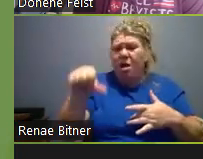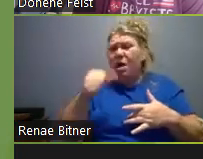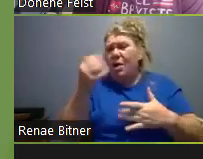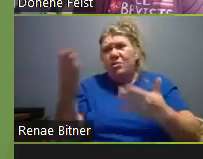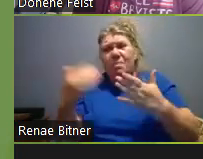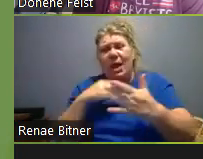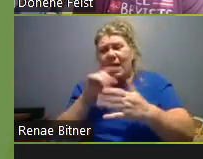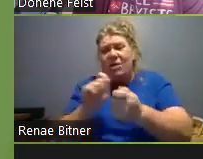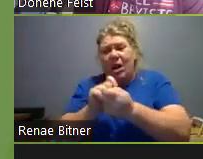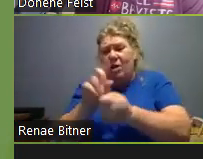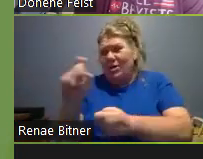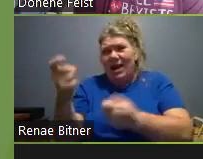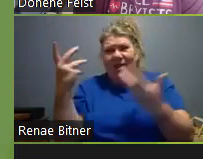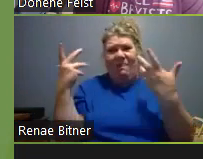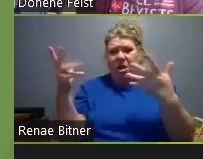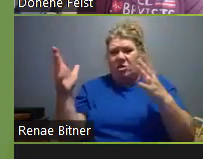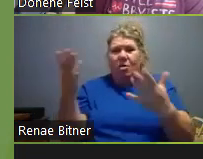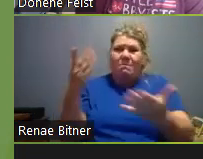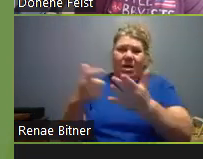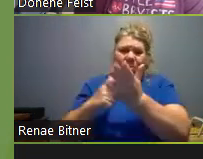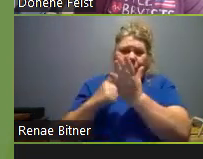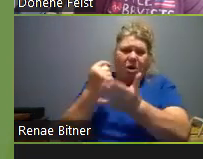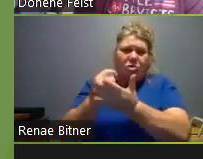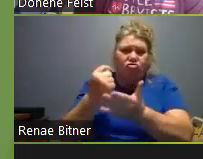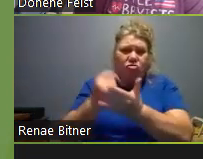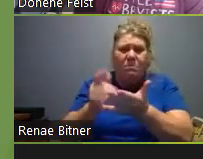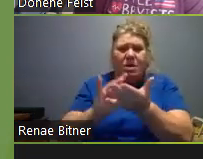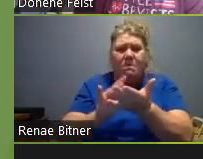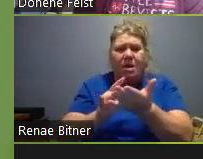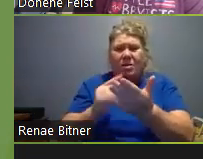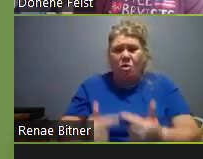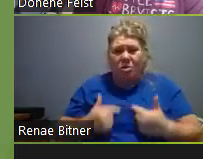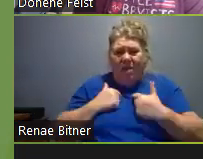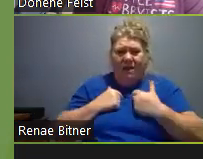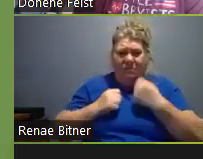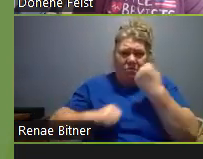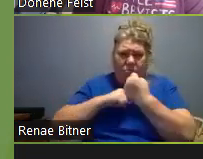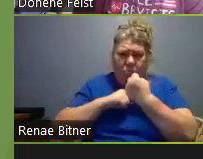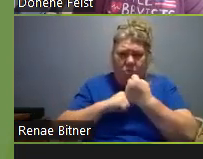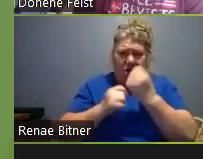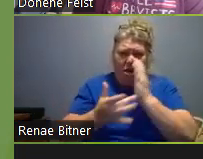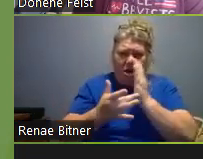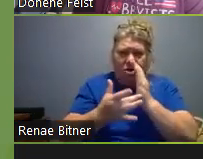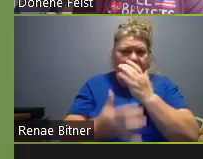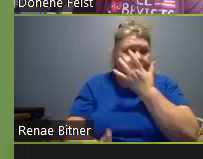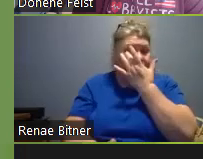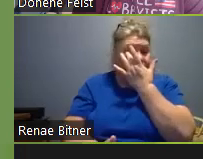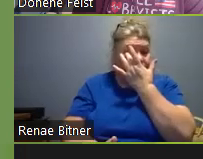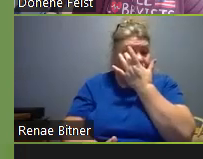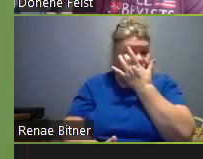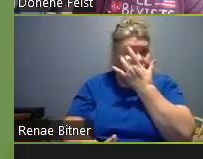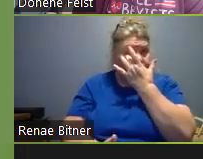an accurate diagnosis and may need treatment, medicine, or life-sustaining technology. And that's